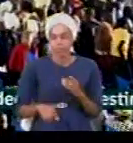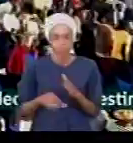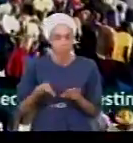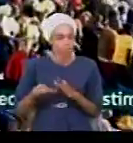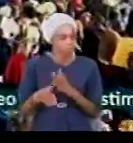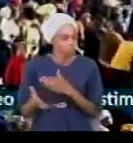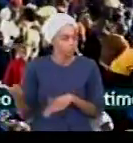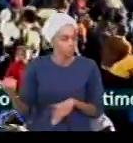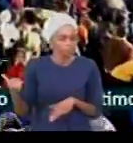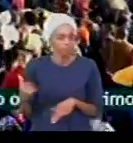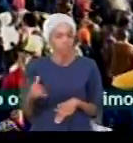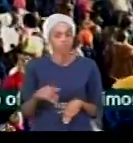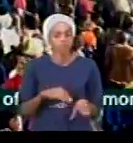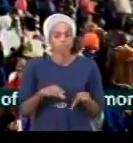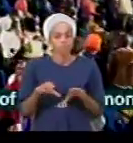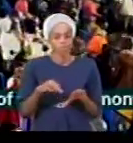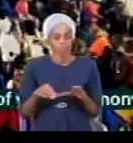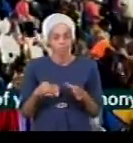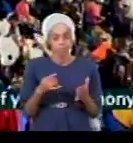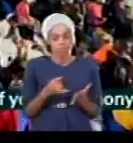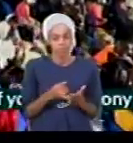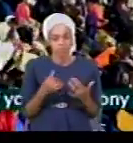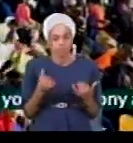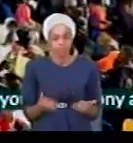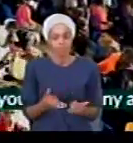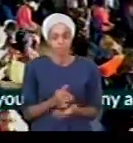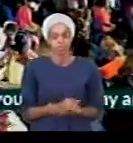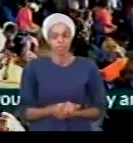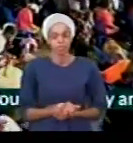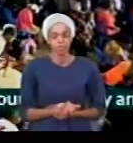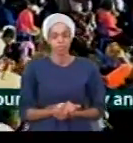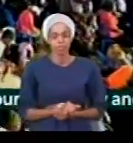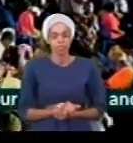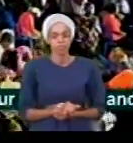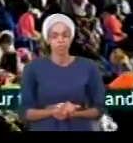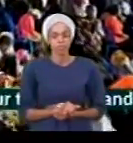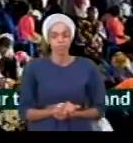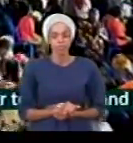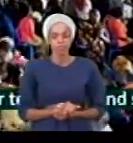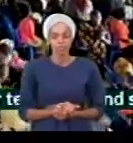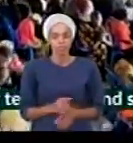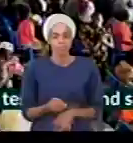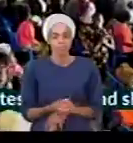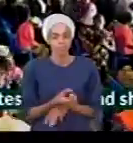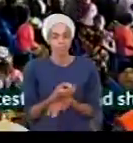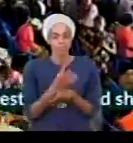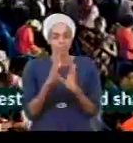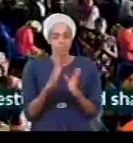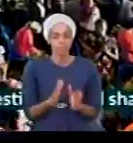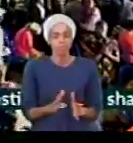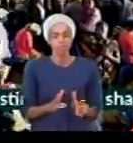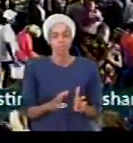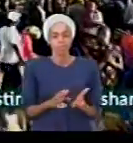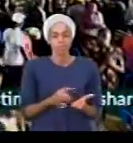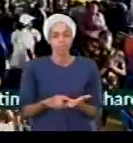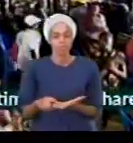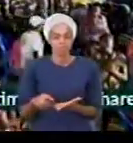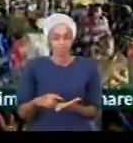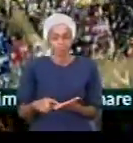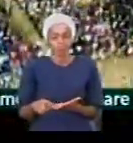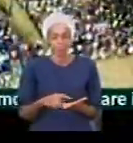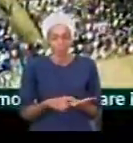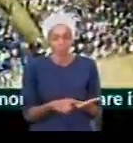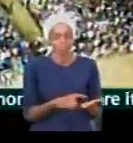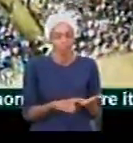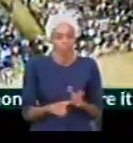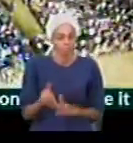check on them help them you came on we share right so begin to push that we share